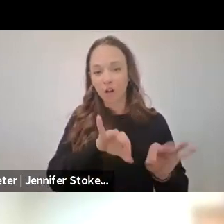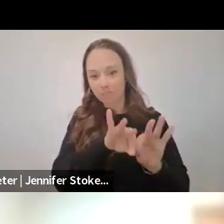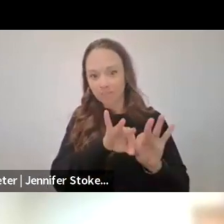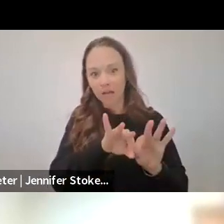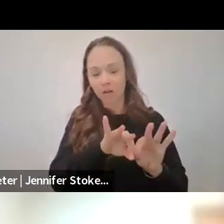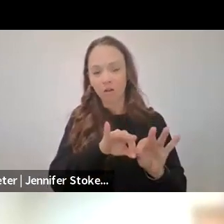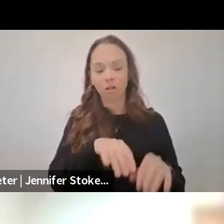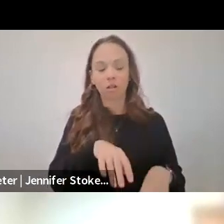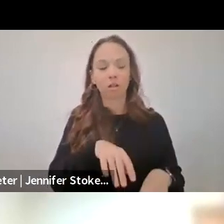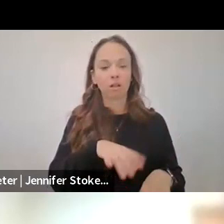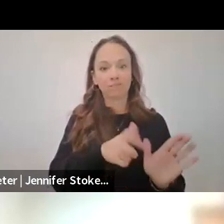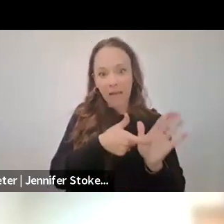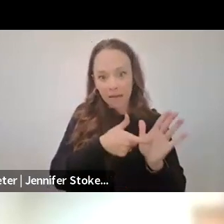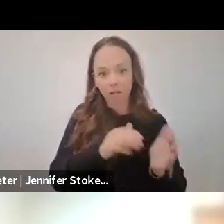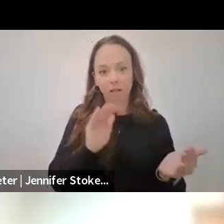think, and